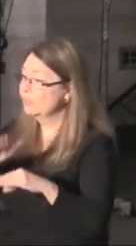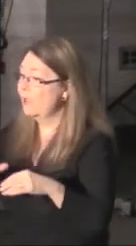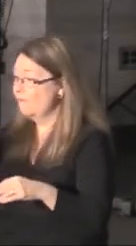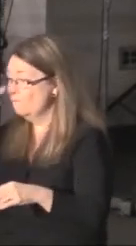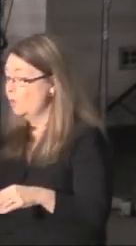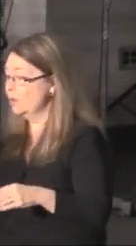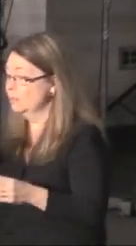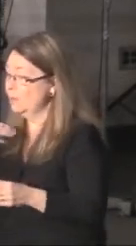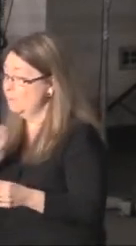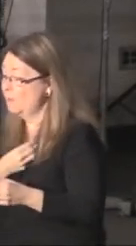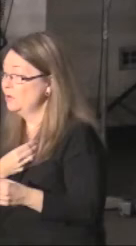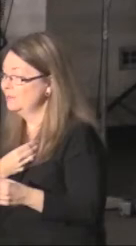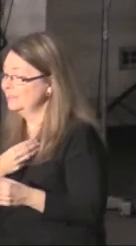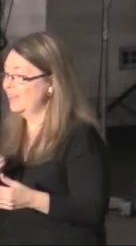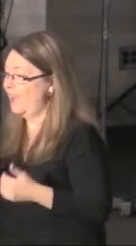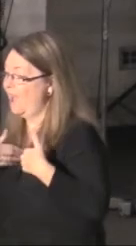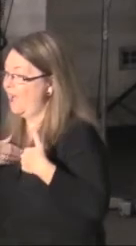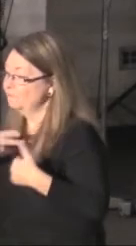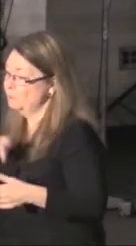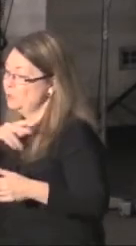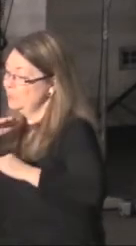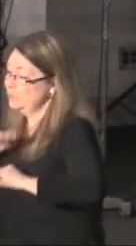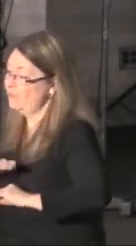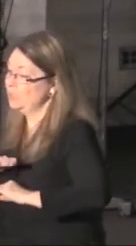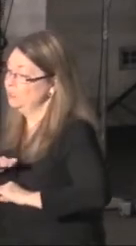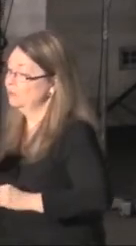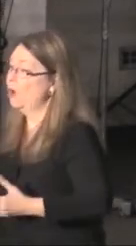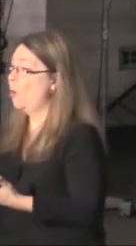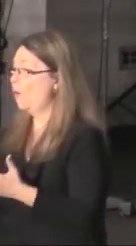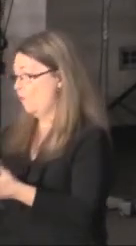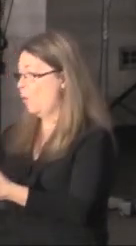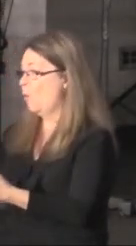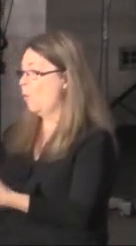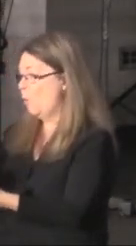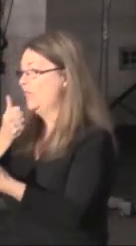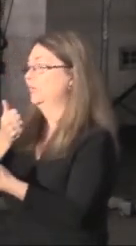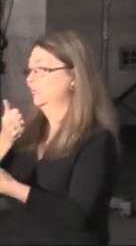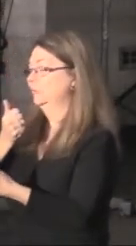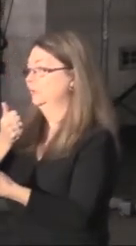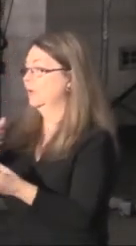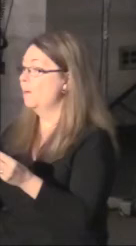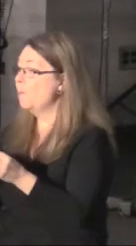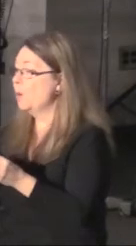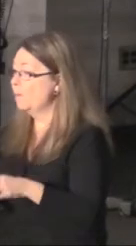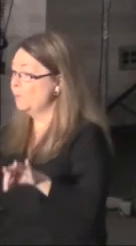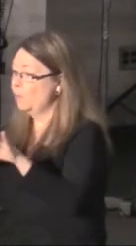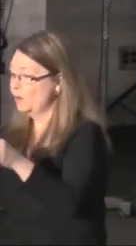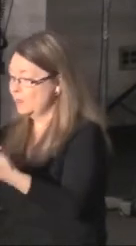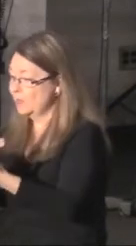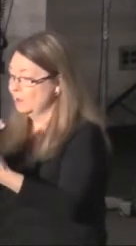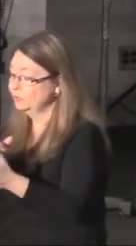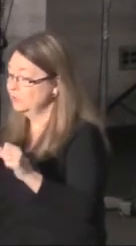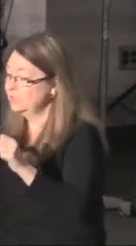satisfaction of winning. Man, that's a good perspective. It's more important that the gospel goes on